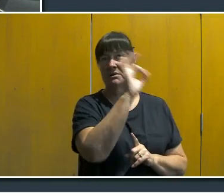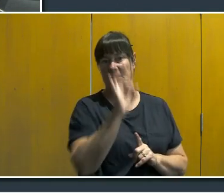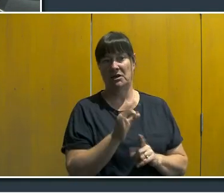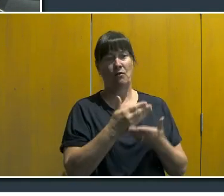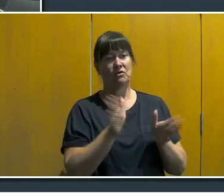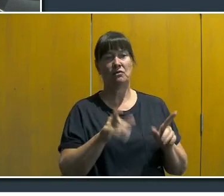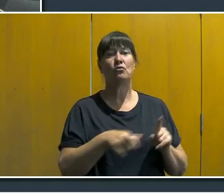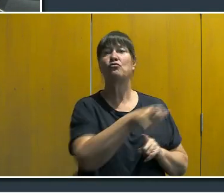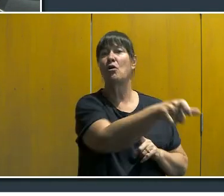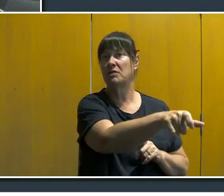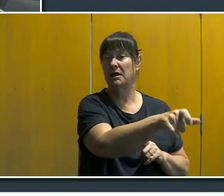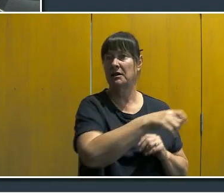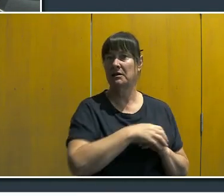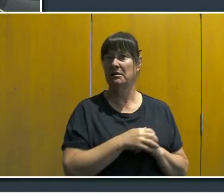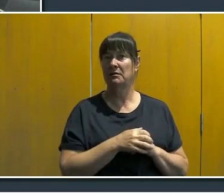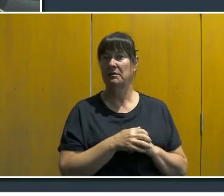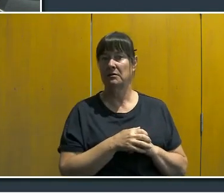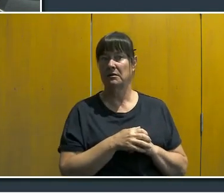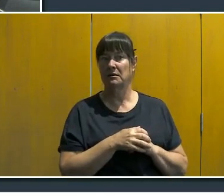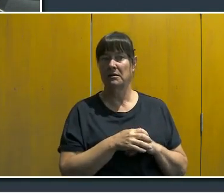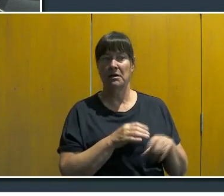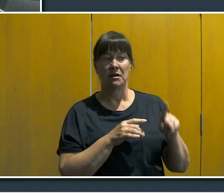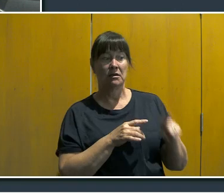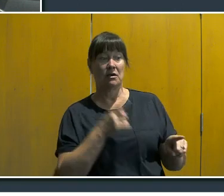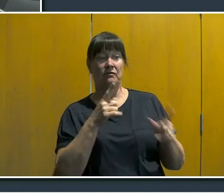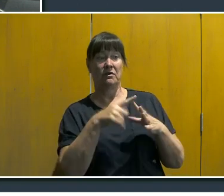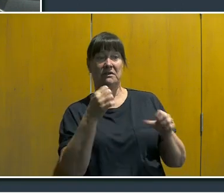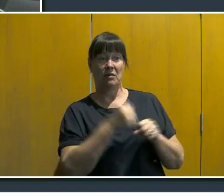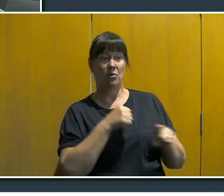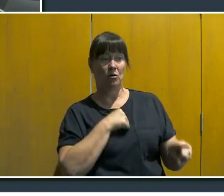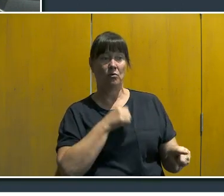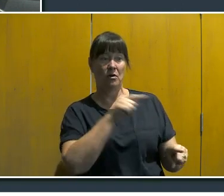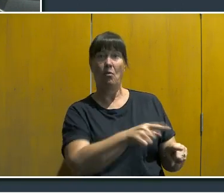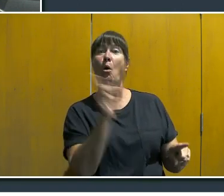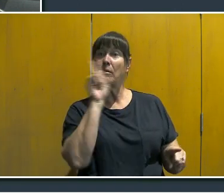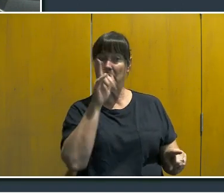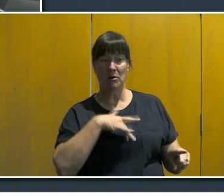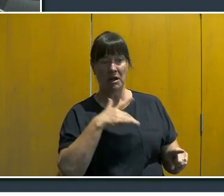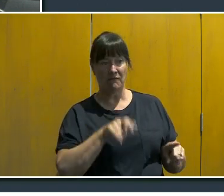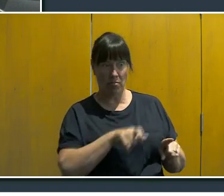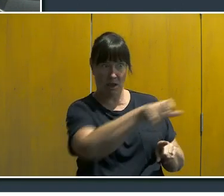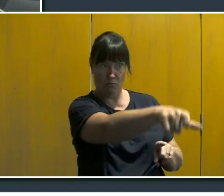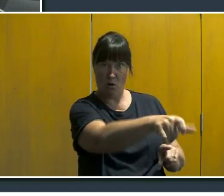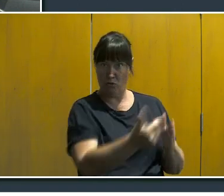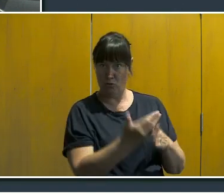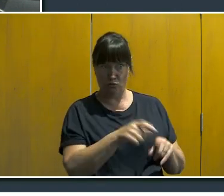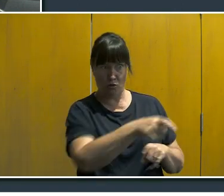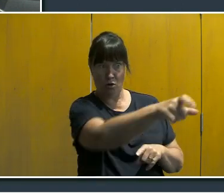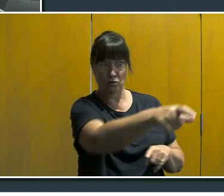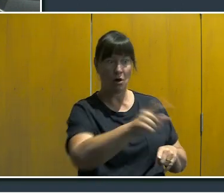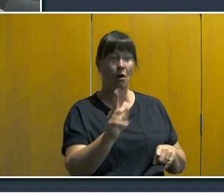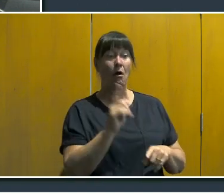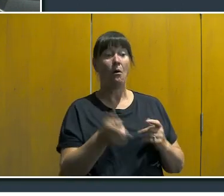instance, we wouldn't target rate everyone in Rotowhenua Road when we upgrade that road. That will be covered by everyone under the annual